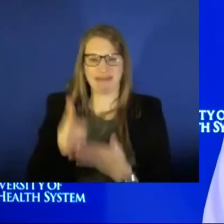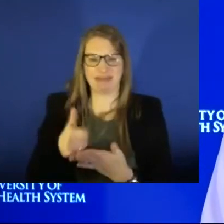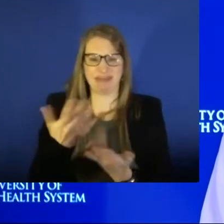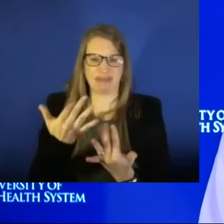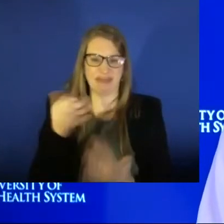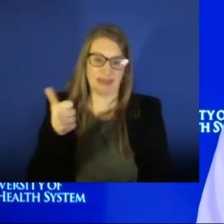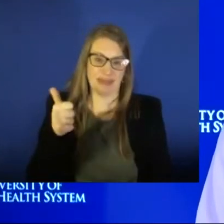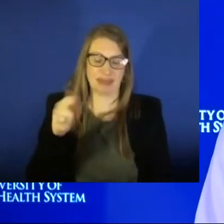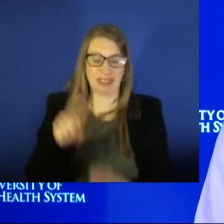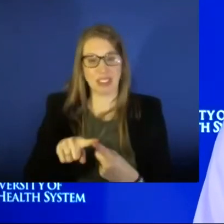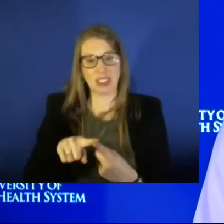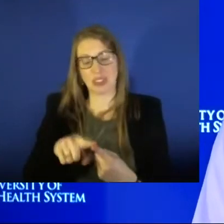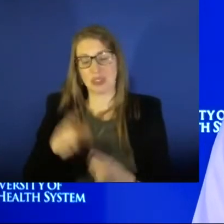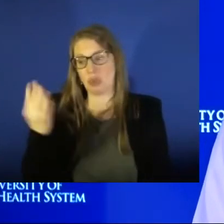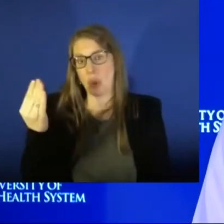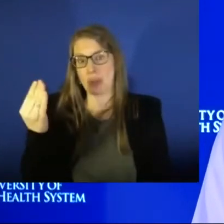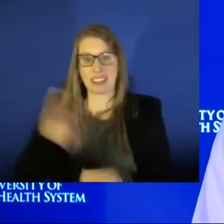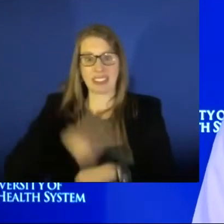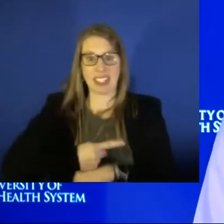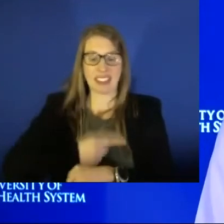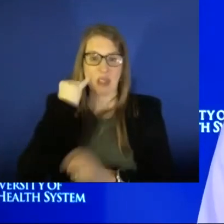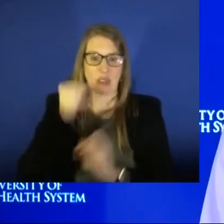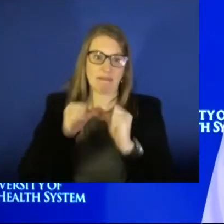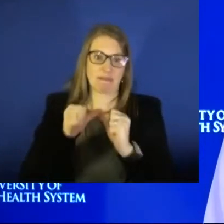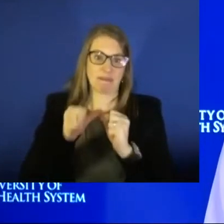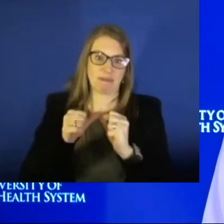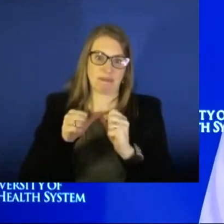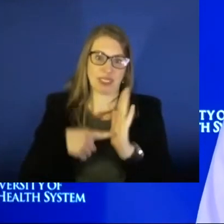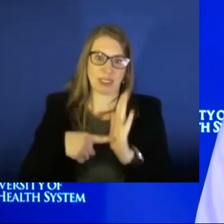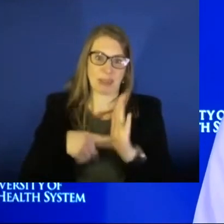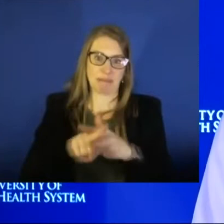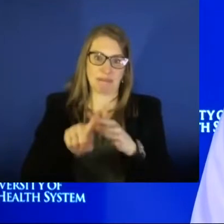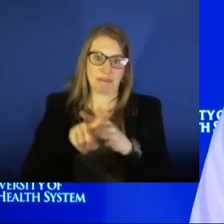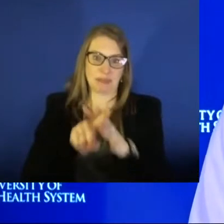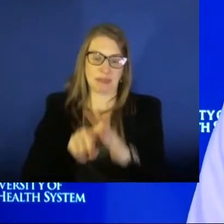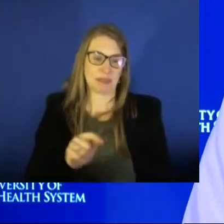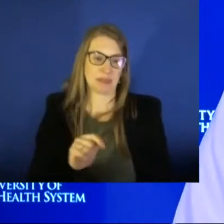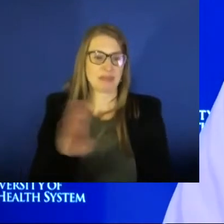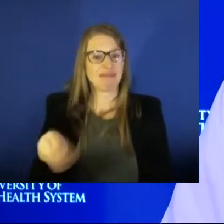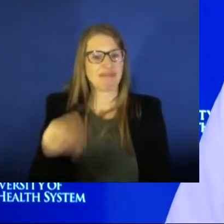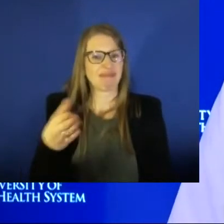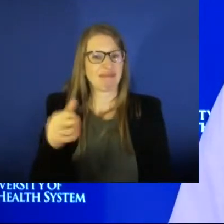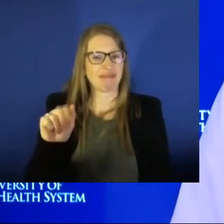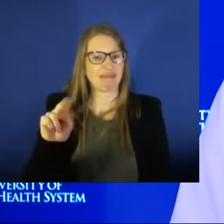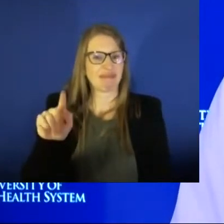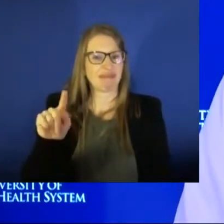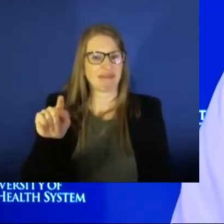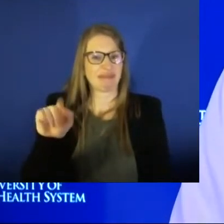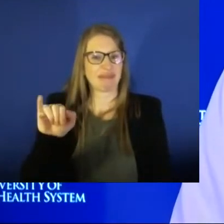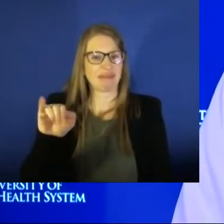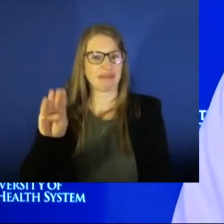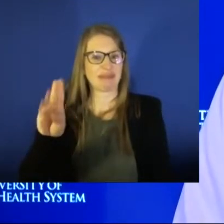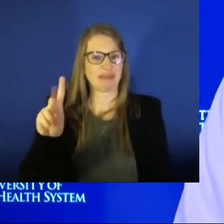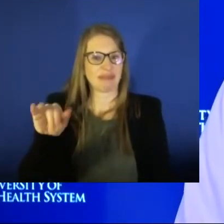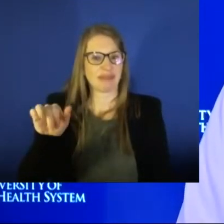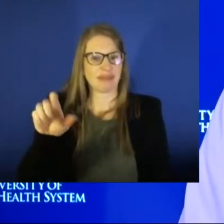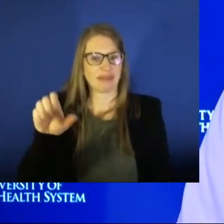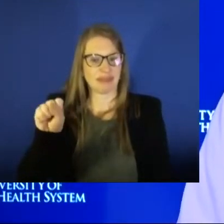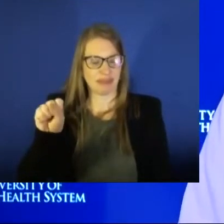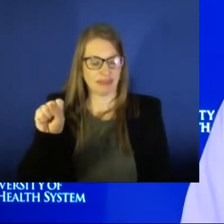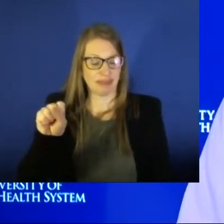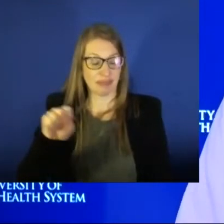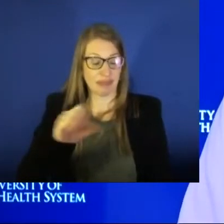days if you're having a persistent of symptoms to be able to give those antibiotics. So we know that there are allergies now. We know that there